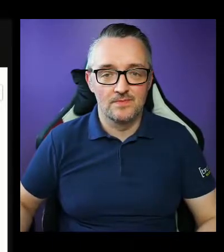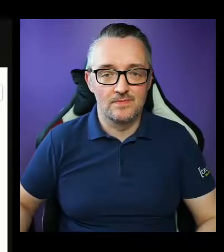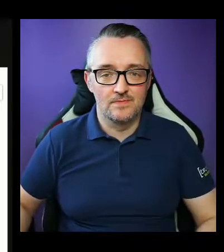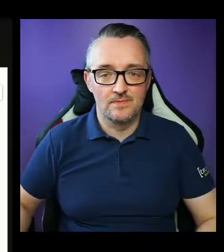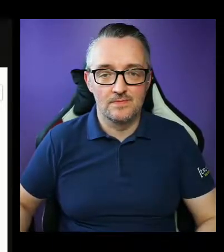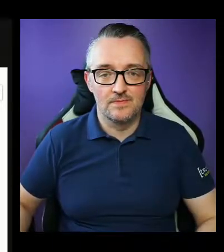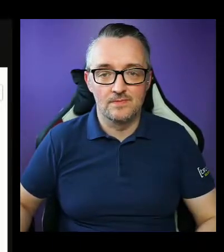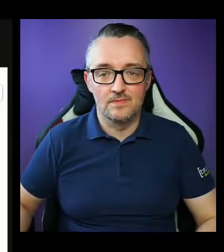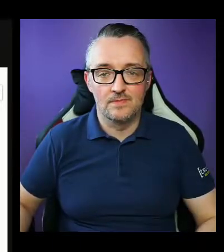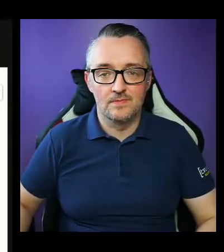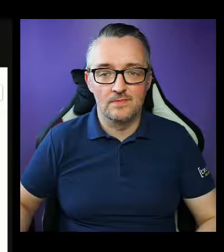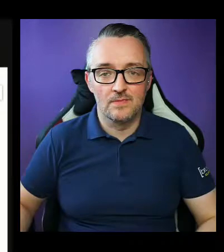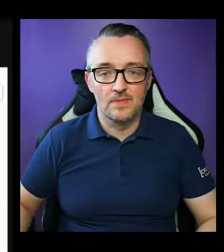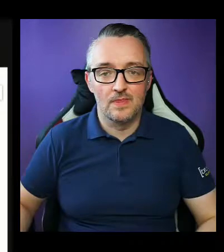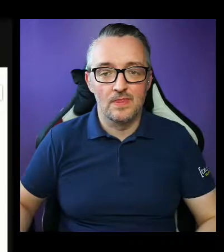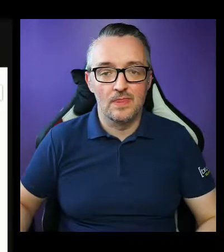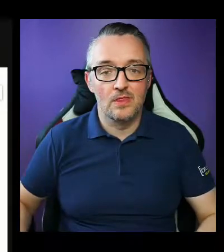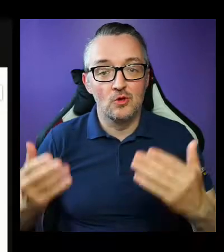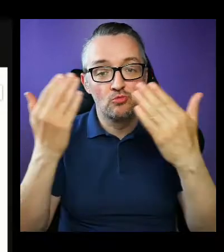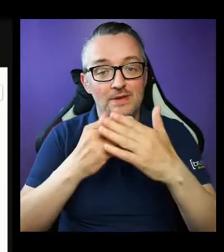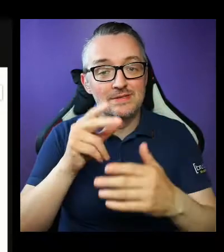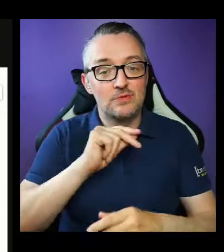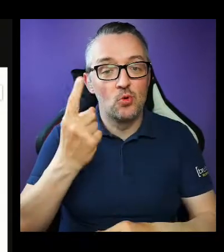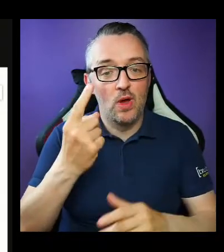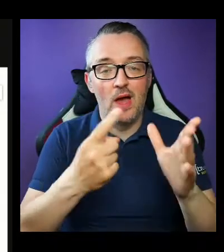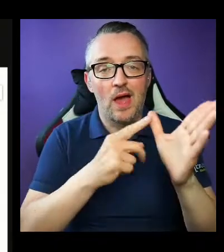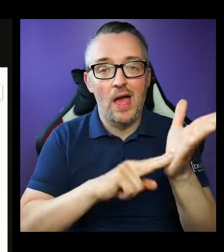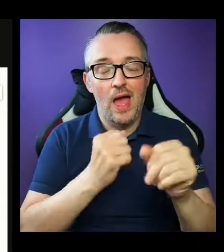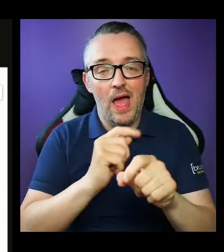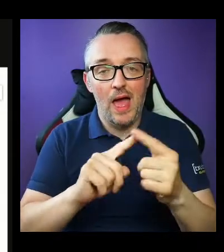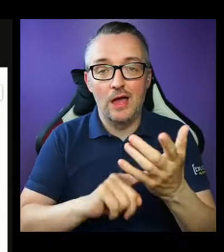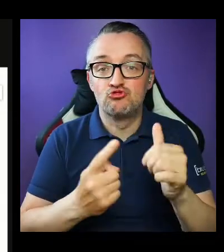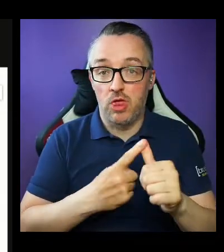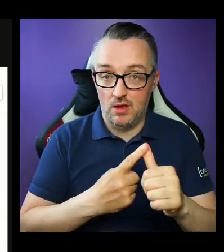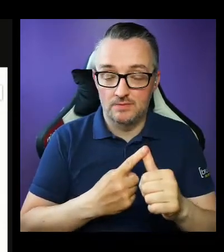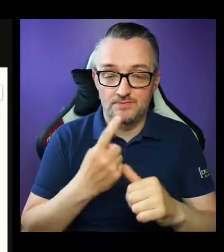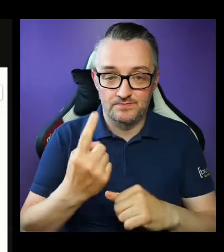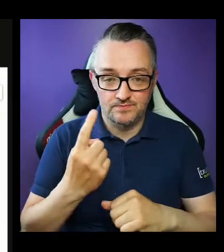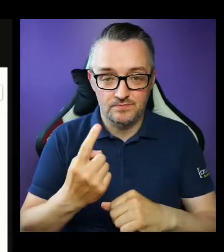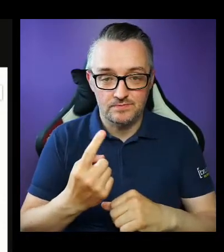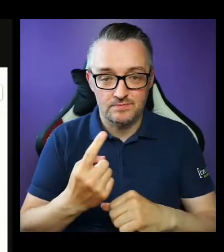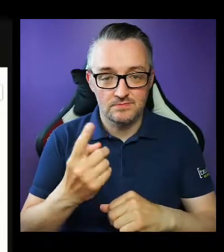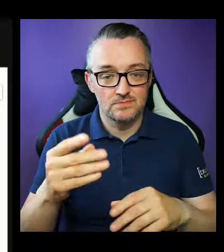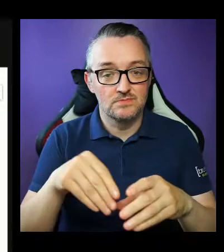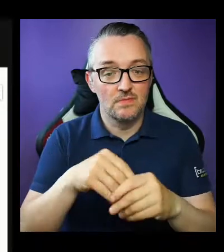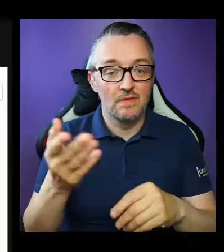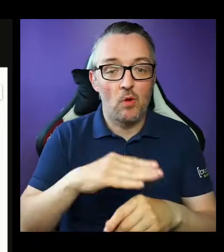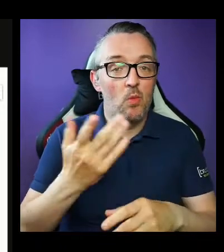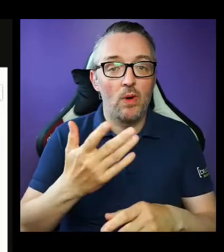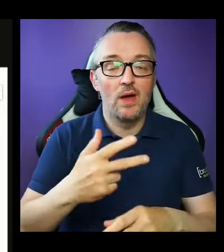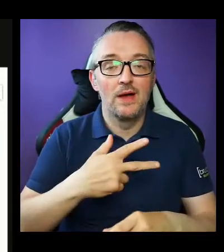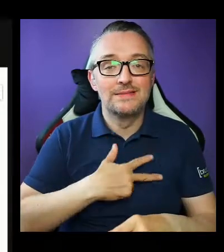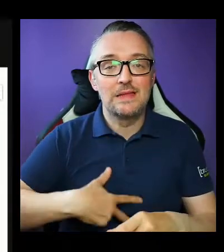But tonight our speaker is Angela. Hi, Angela. Hi. Hi. Hi. You're joining us from Copenhagen,